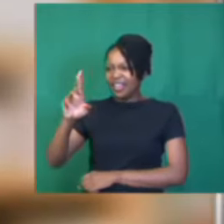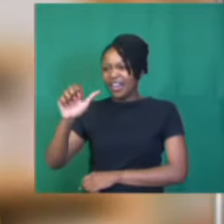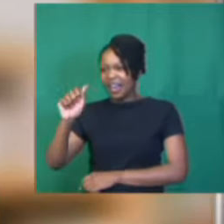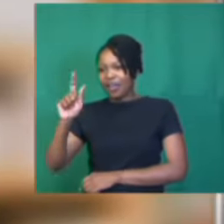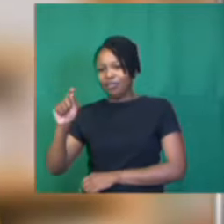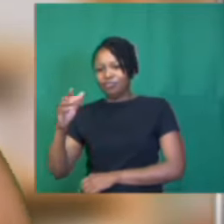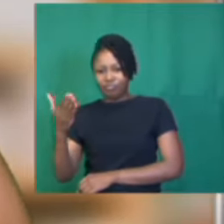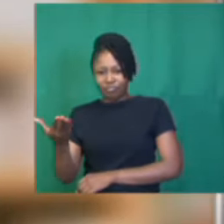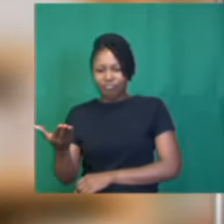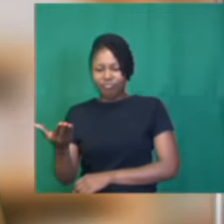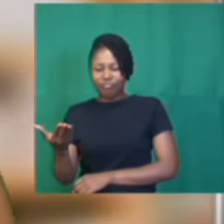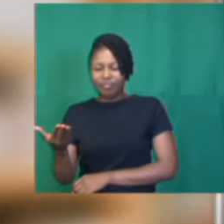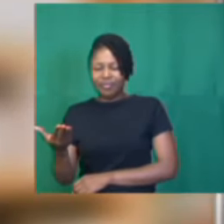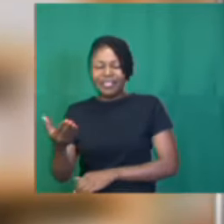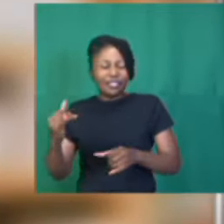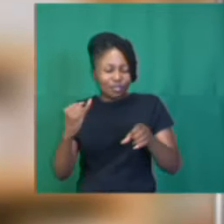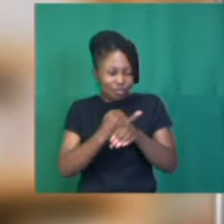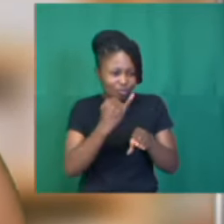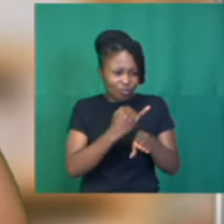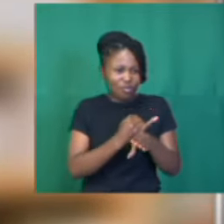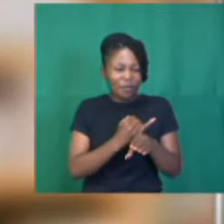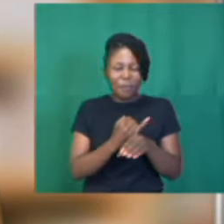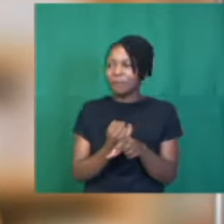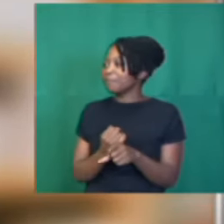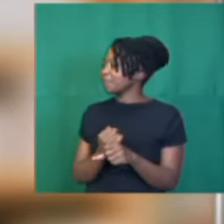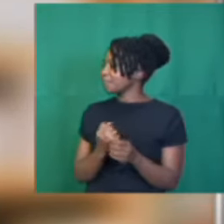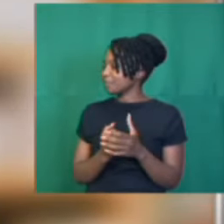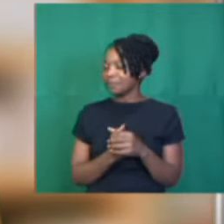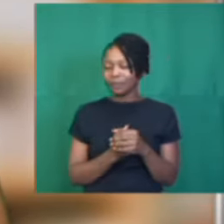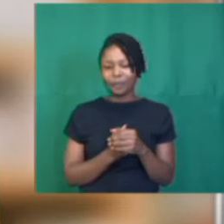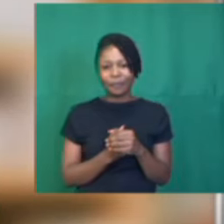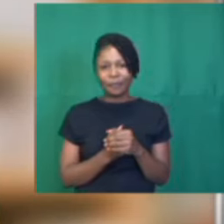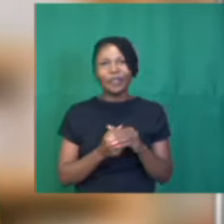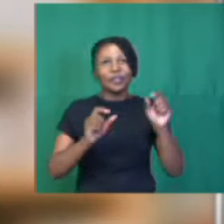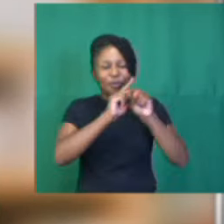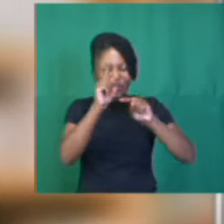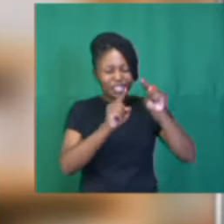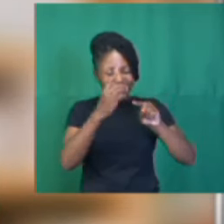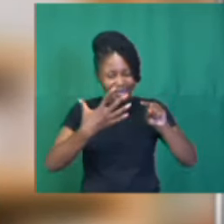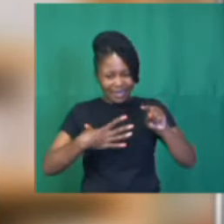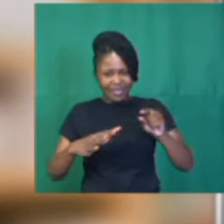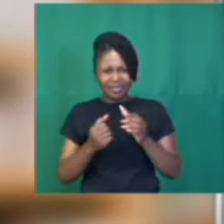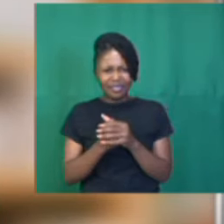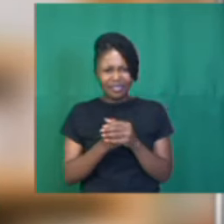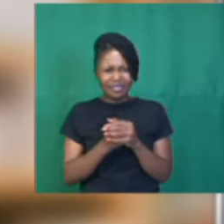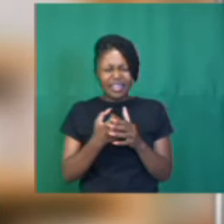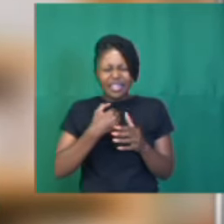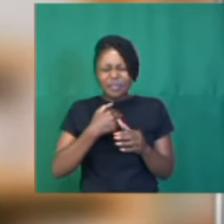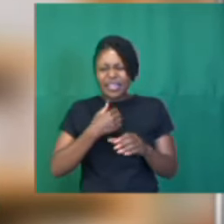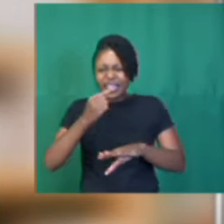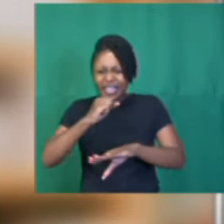Okay, thank you very much, ma'am. The next question is, do we paraphrase what is written in